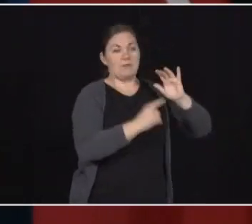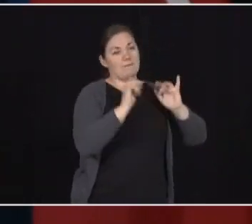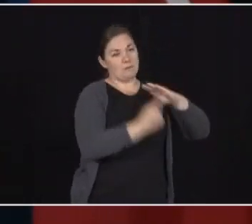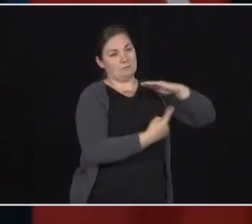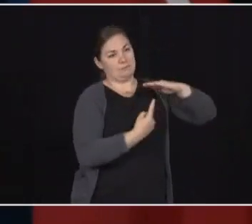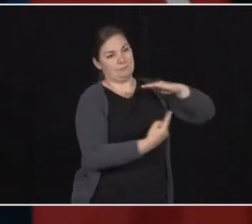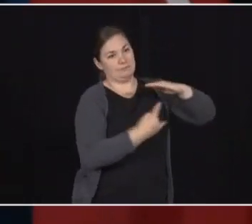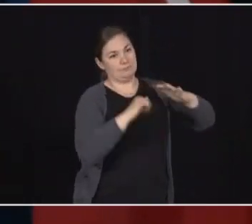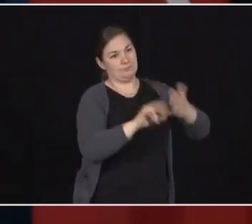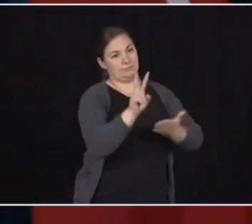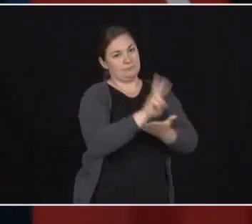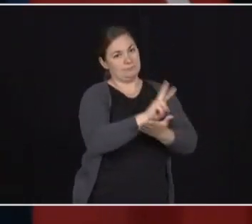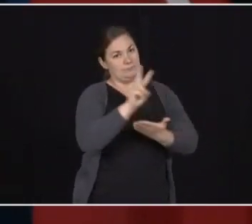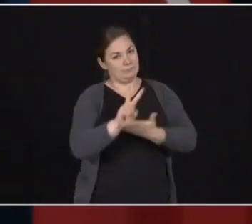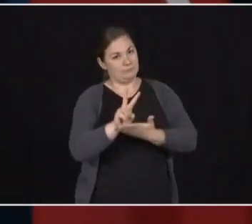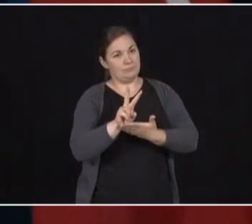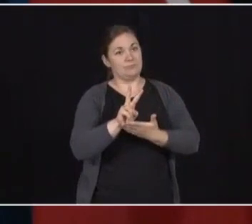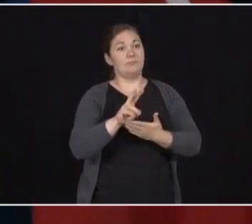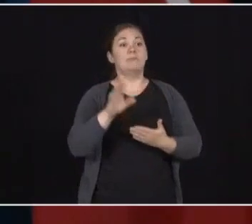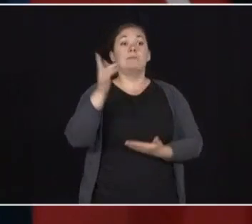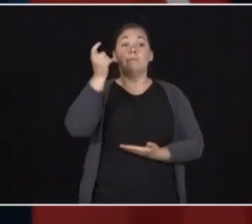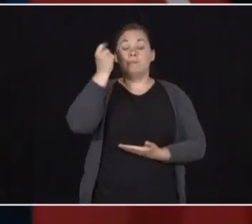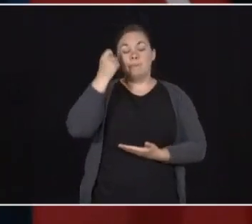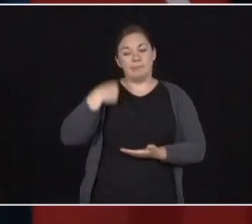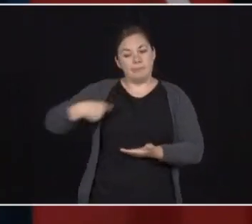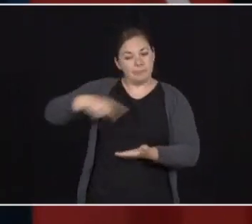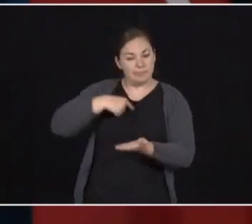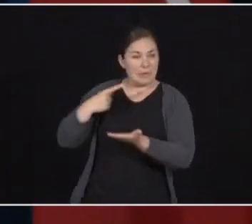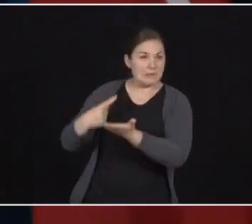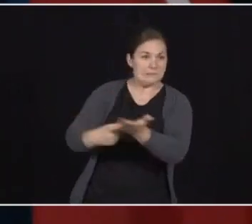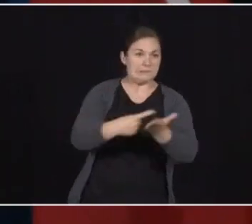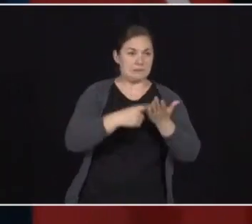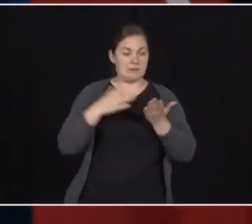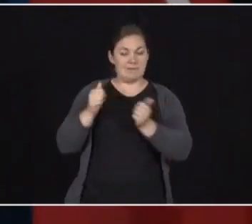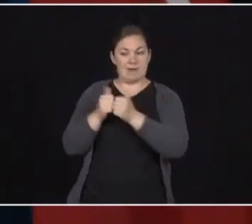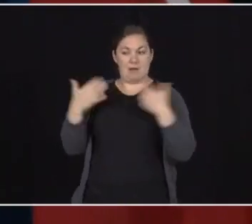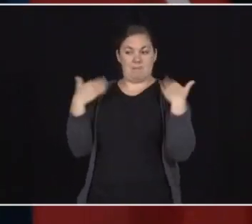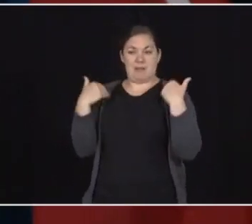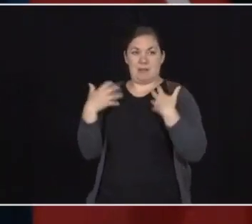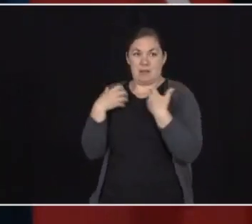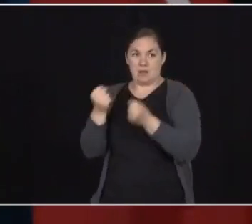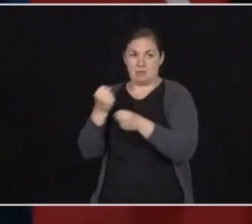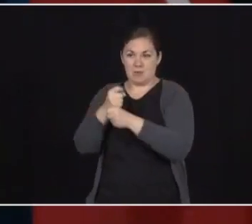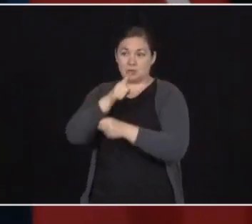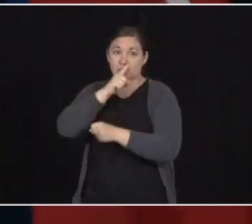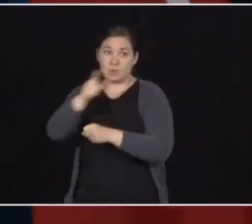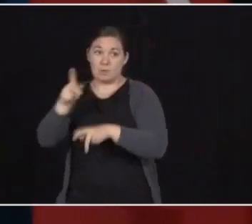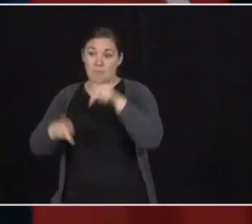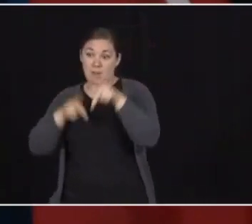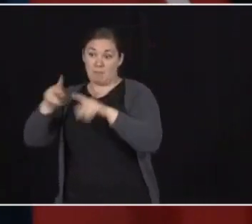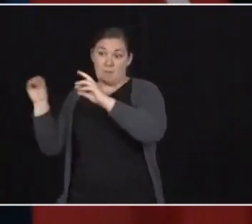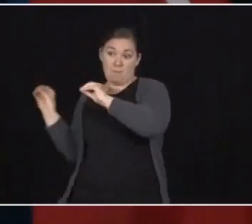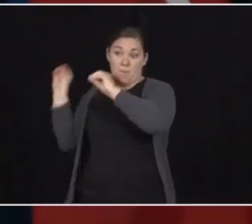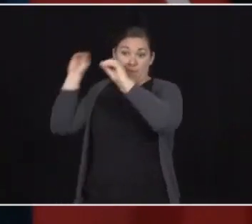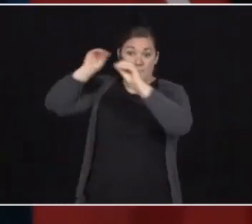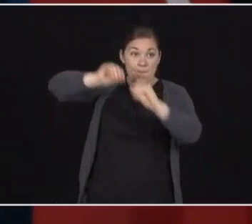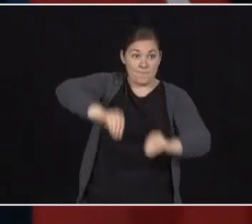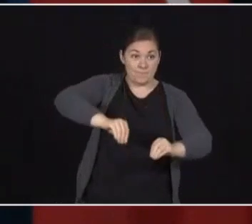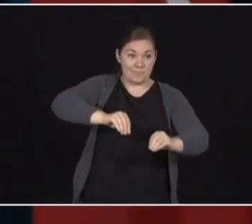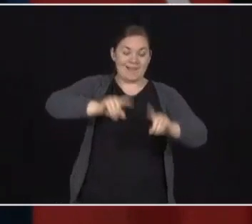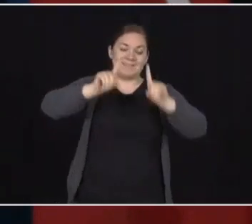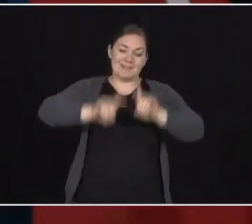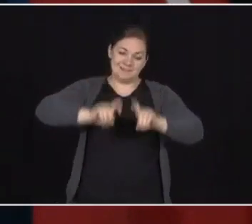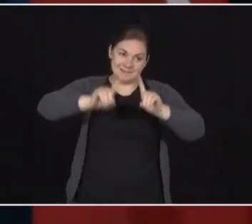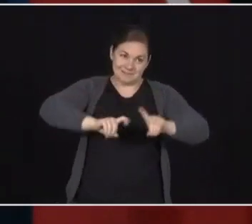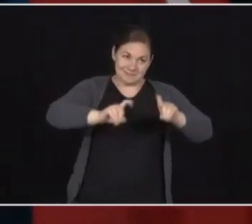be addressing this with public health to make sure that we get all the migrant workers tested to keep them safe, to